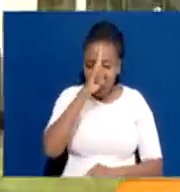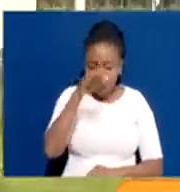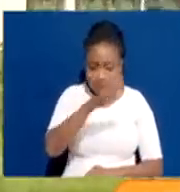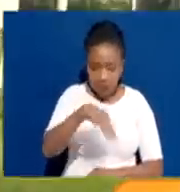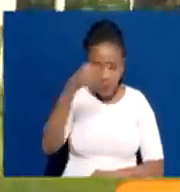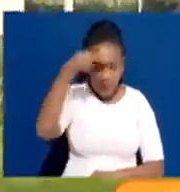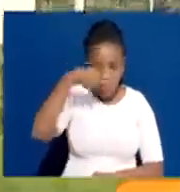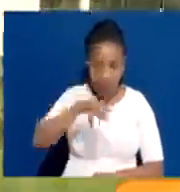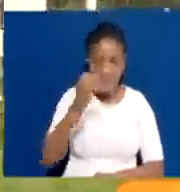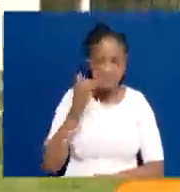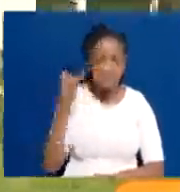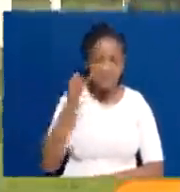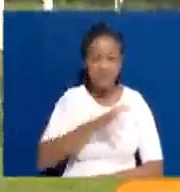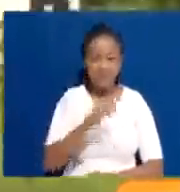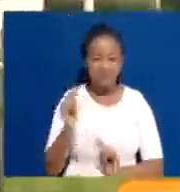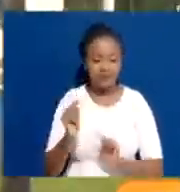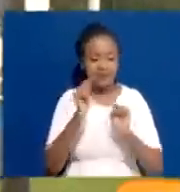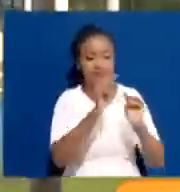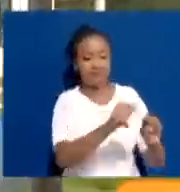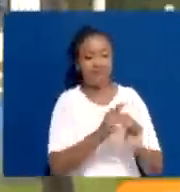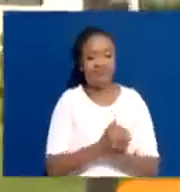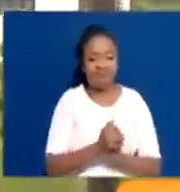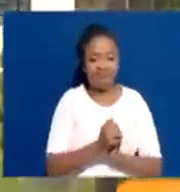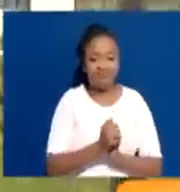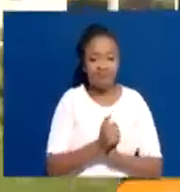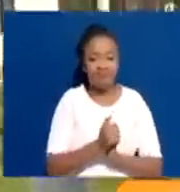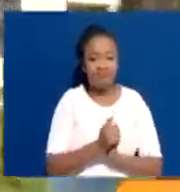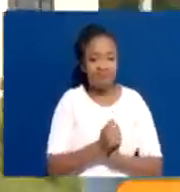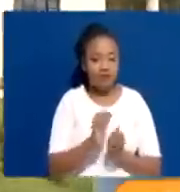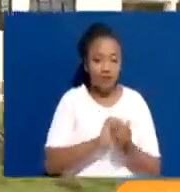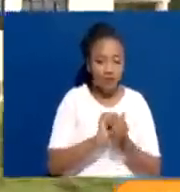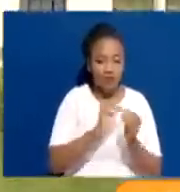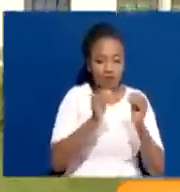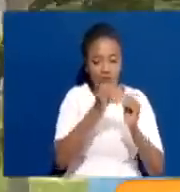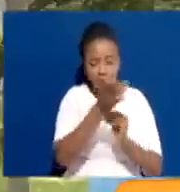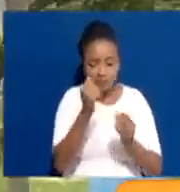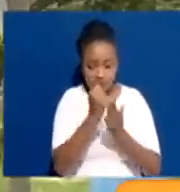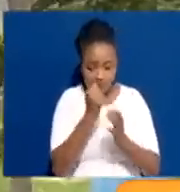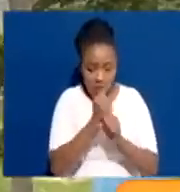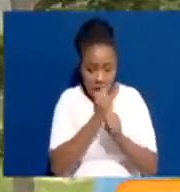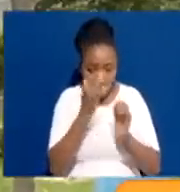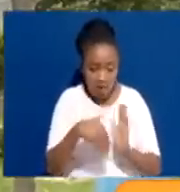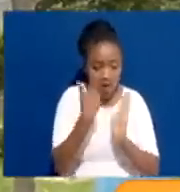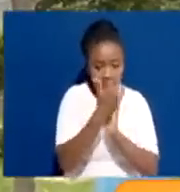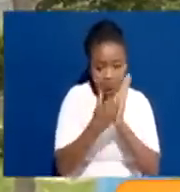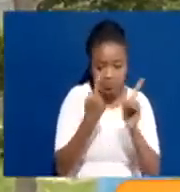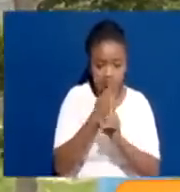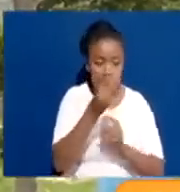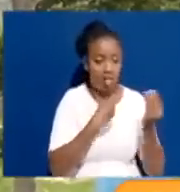Nakuru County, visited the home on Friday, where the workers recorded their statements and returned on Saturday